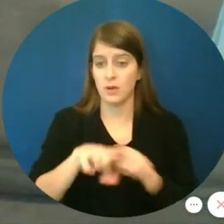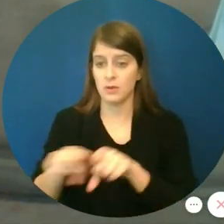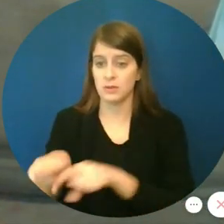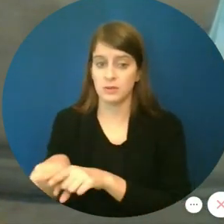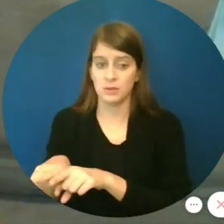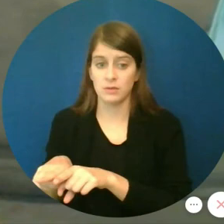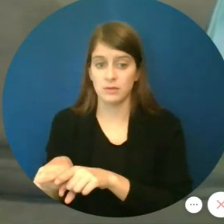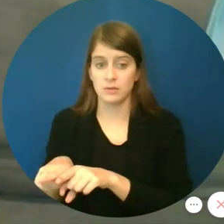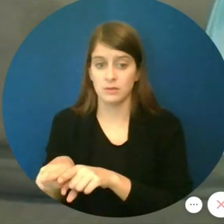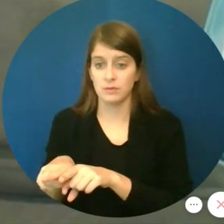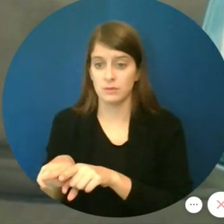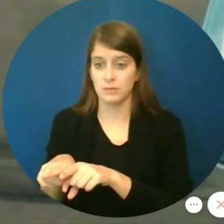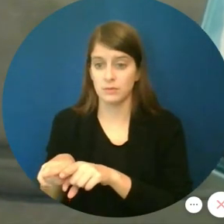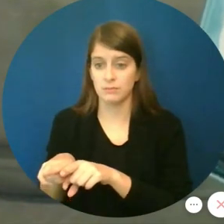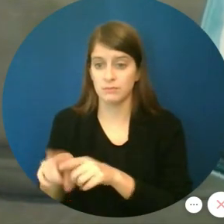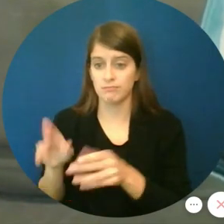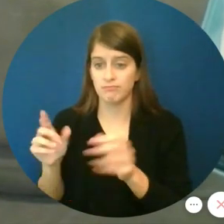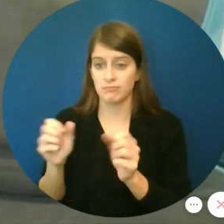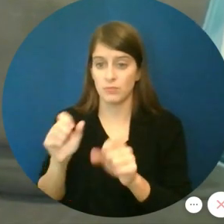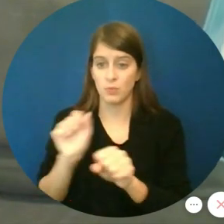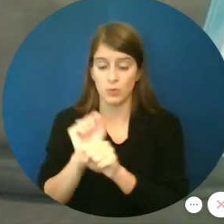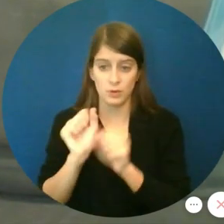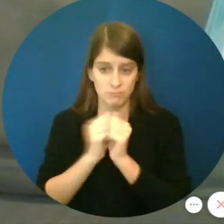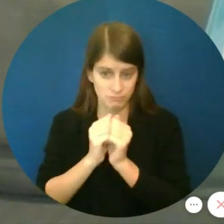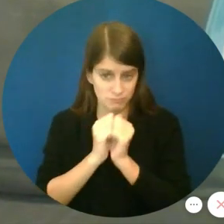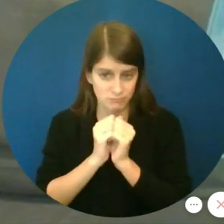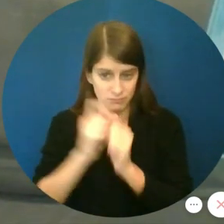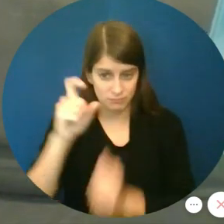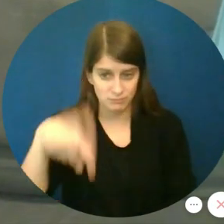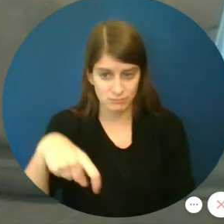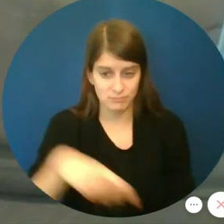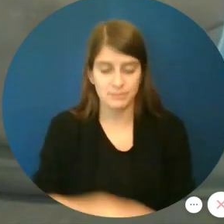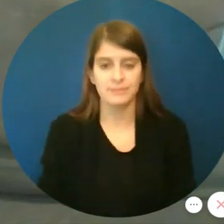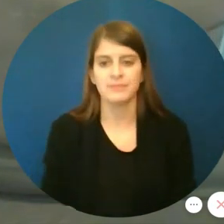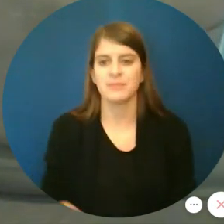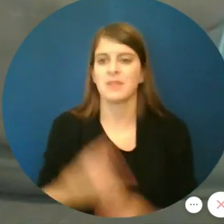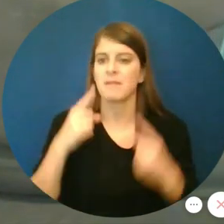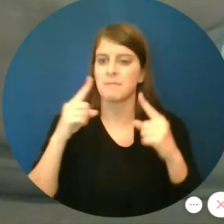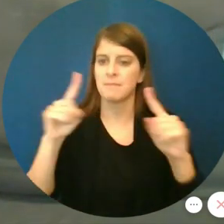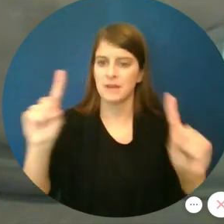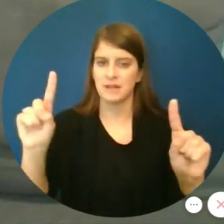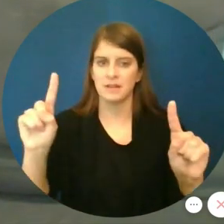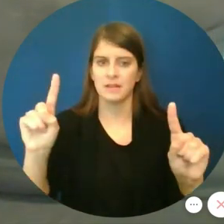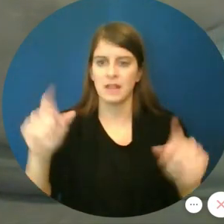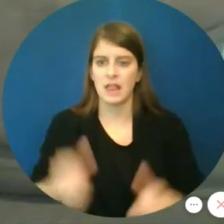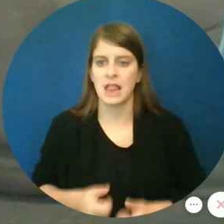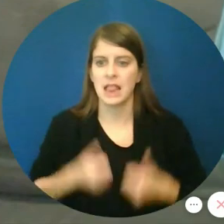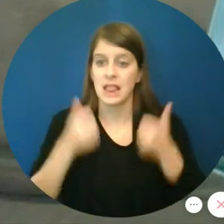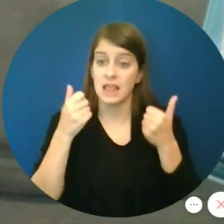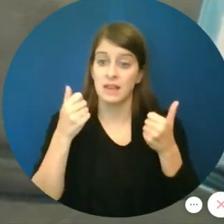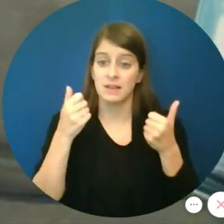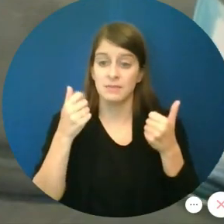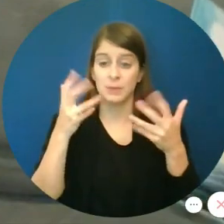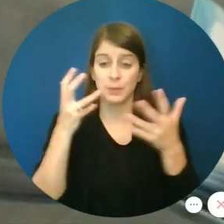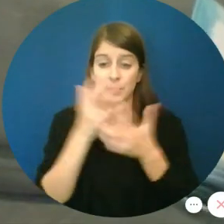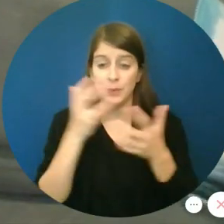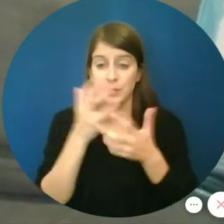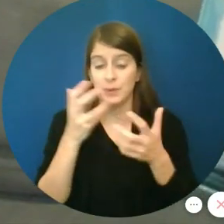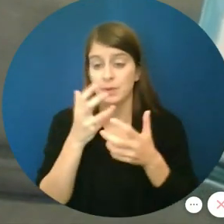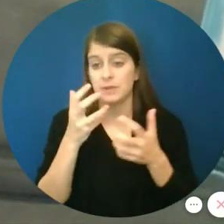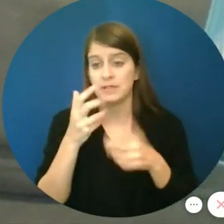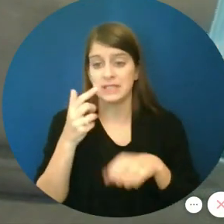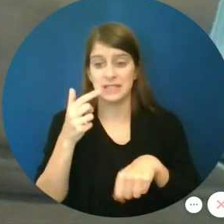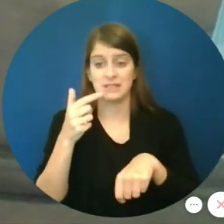a cooperation with them." And finally, "Life is exquisitely a time